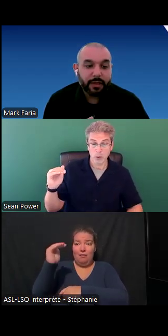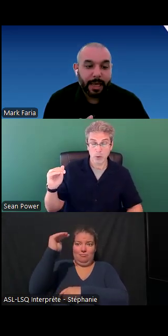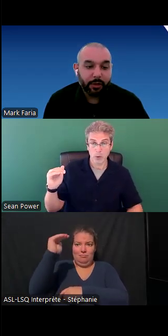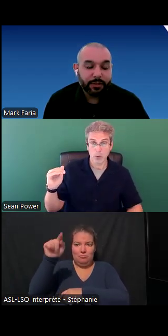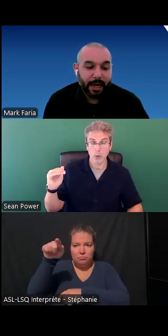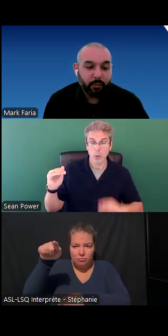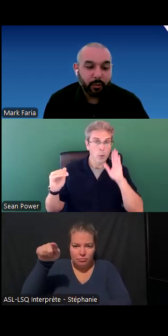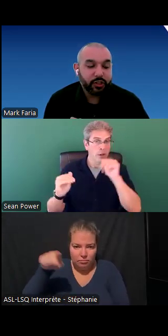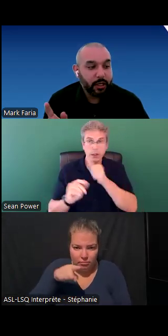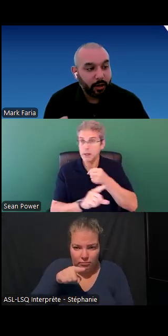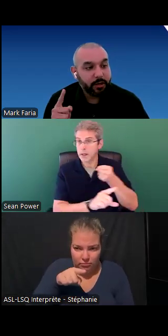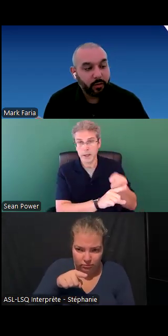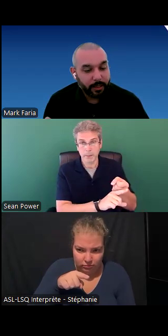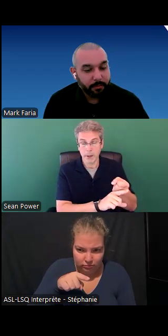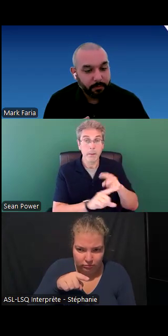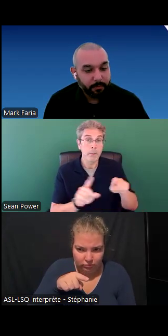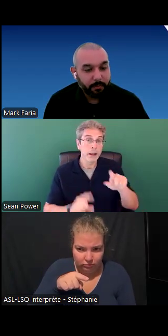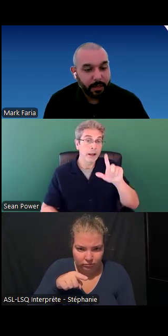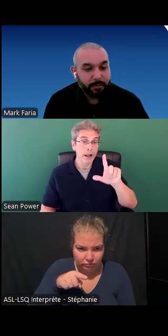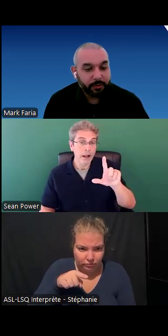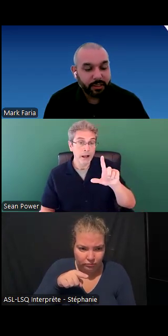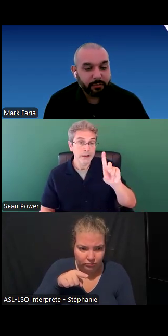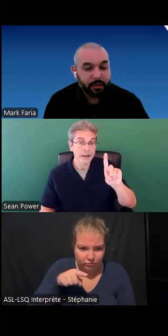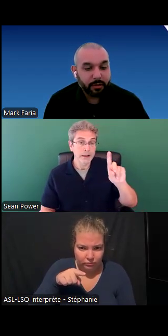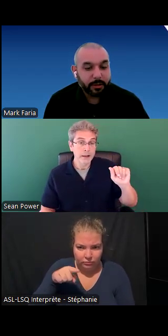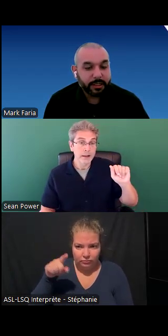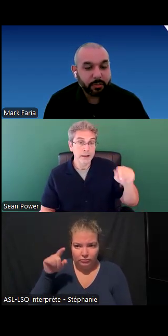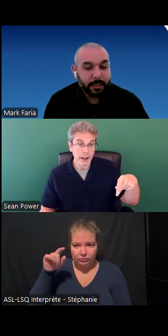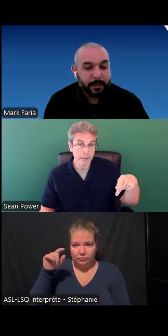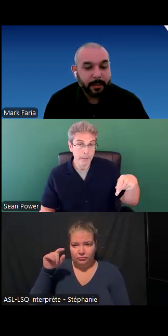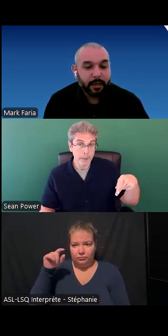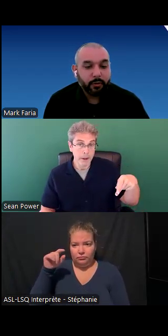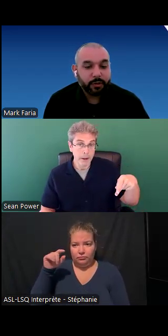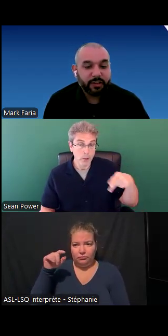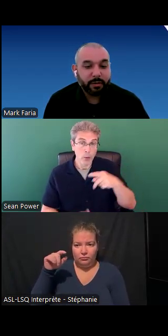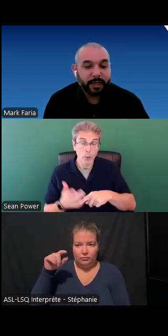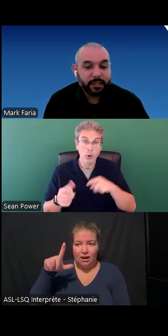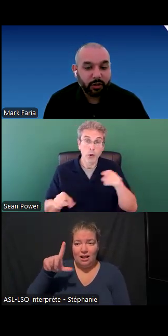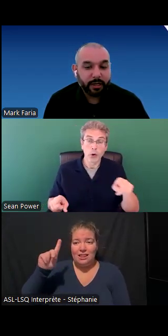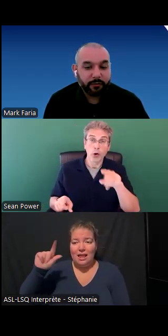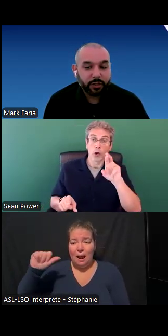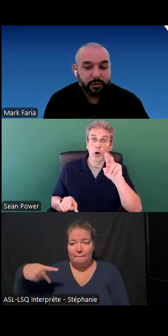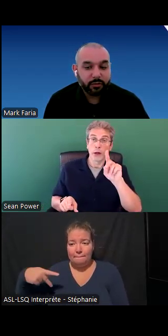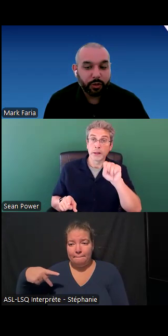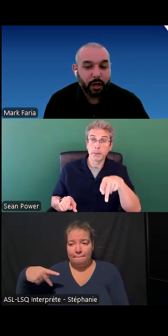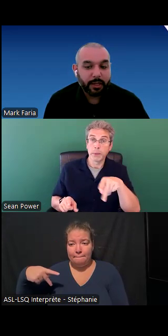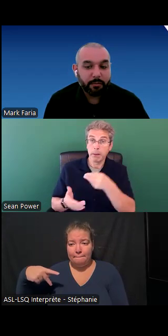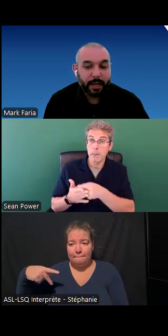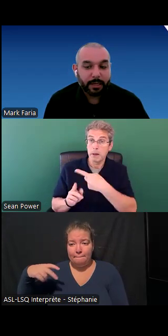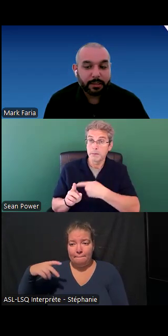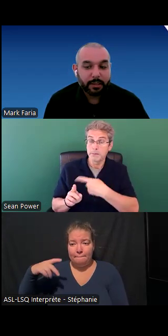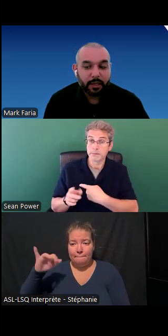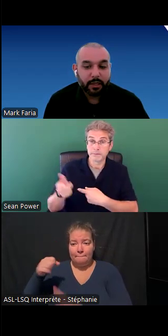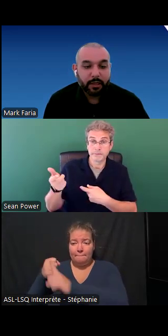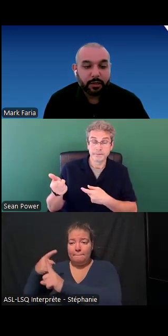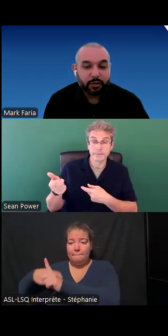However, the LDAP, which is the ongoing payment received from a RDSP, received by adult beneficiaries, will not